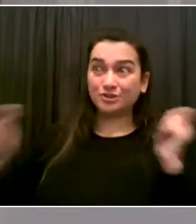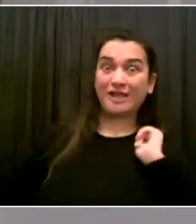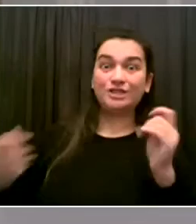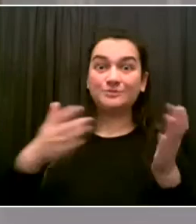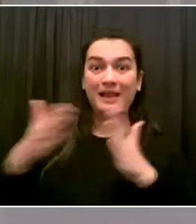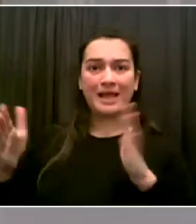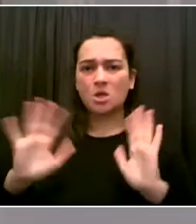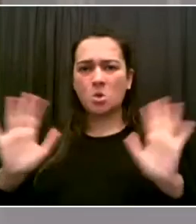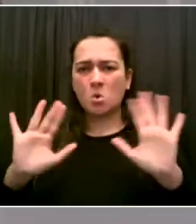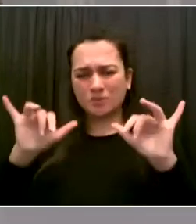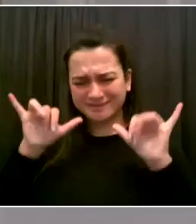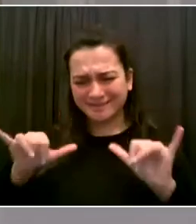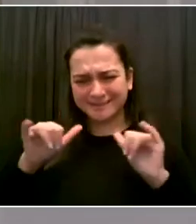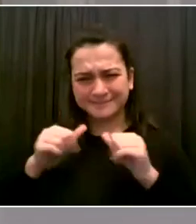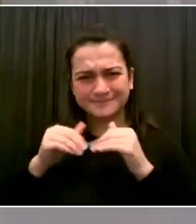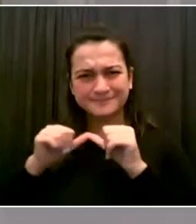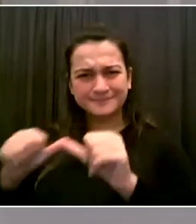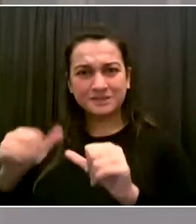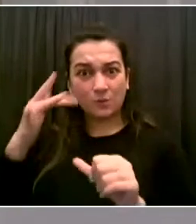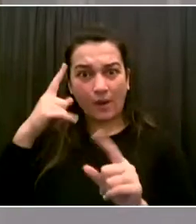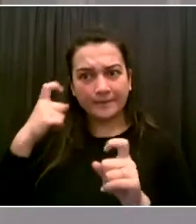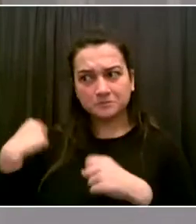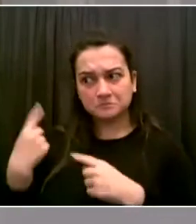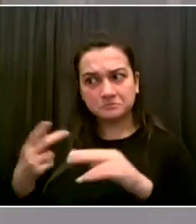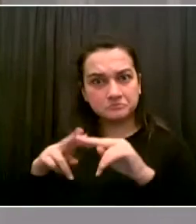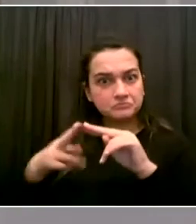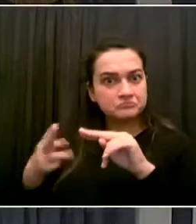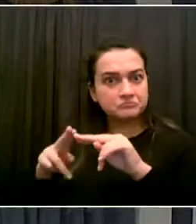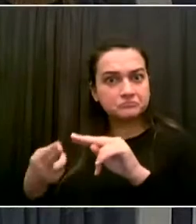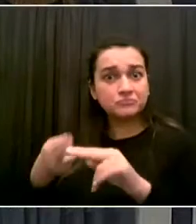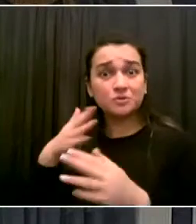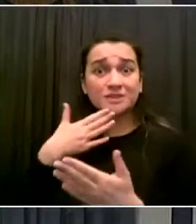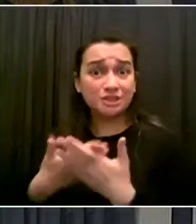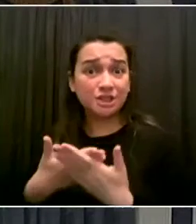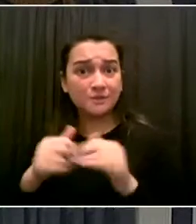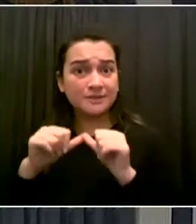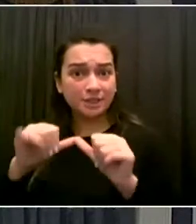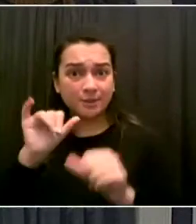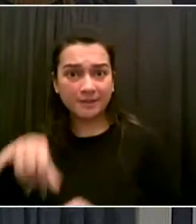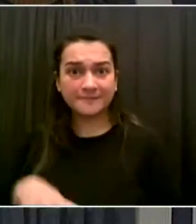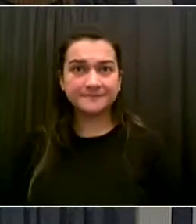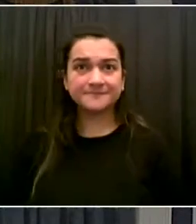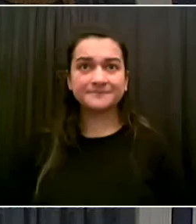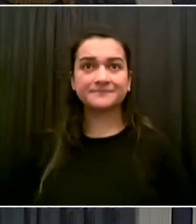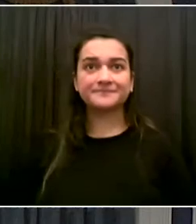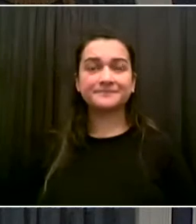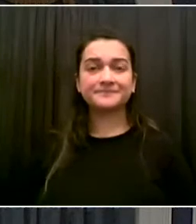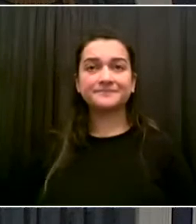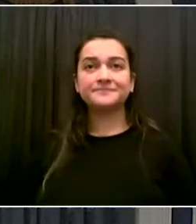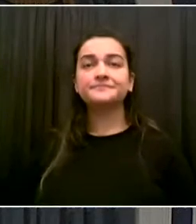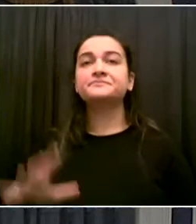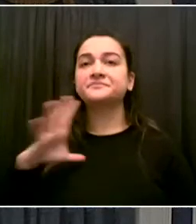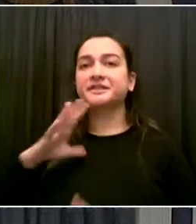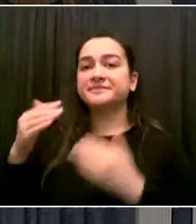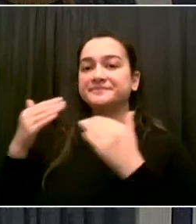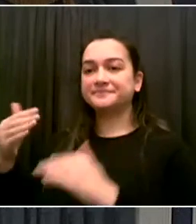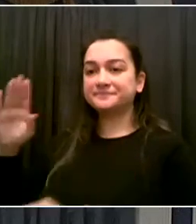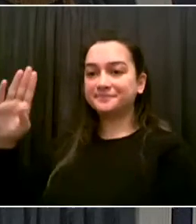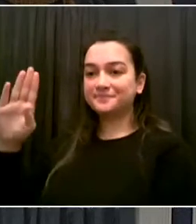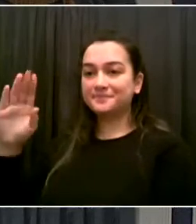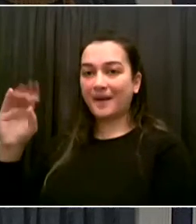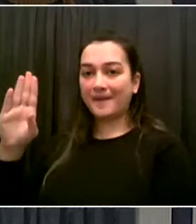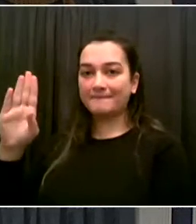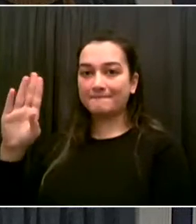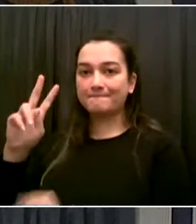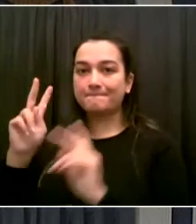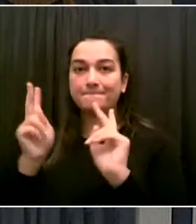J&J vaccine and we learn more about our vaccine supply. Thank you. Go ahead, Bob. Yes, also in the state budget, it was